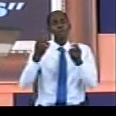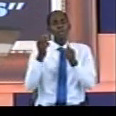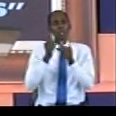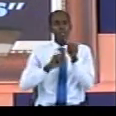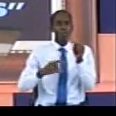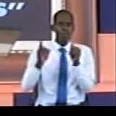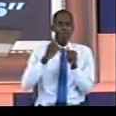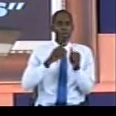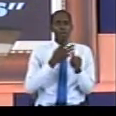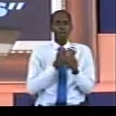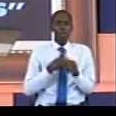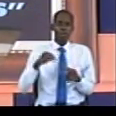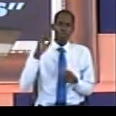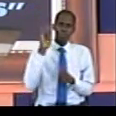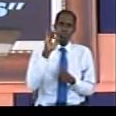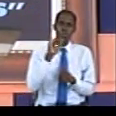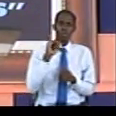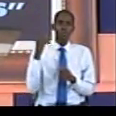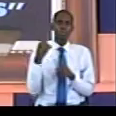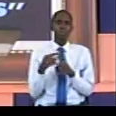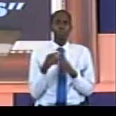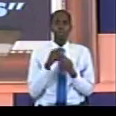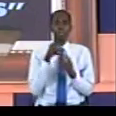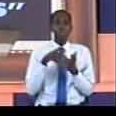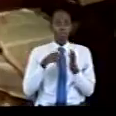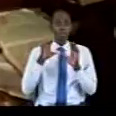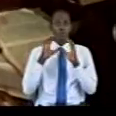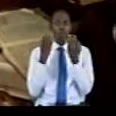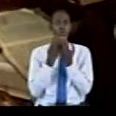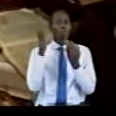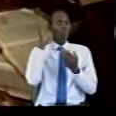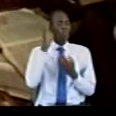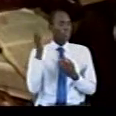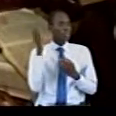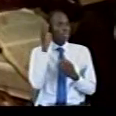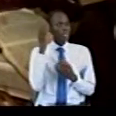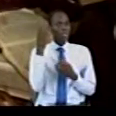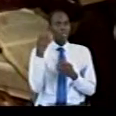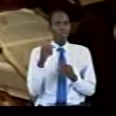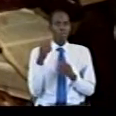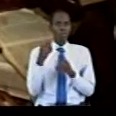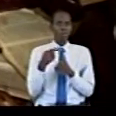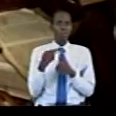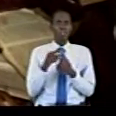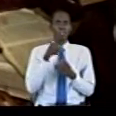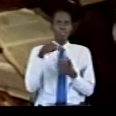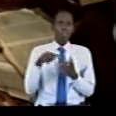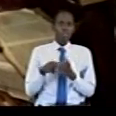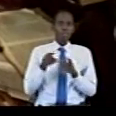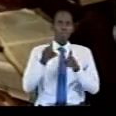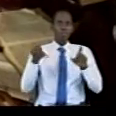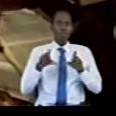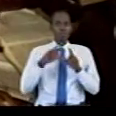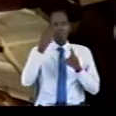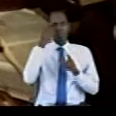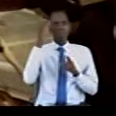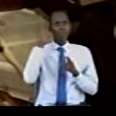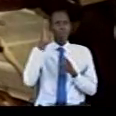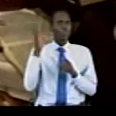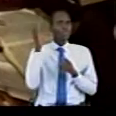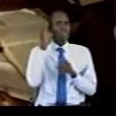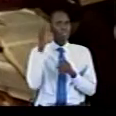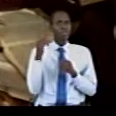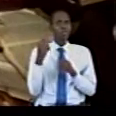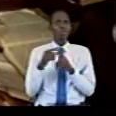were preaching the word. This community will hear the word. This local government will hear the word. All this